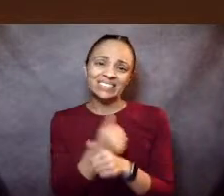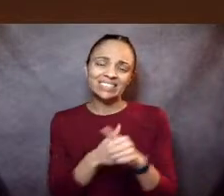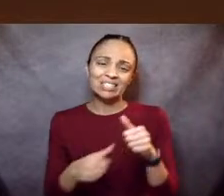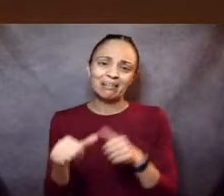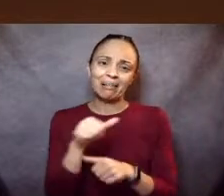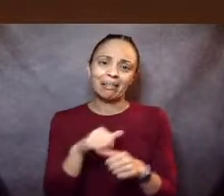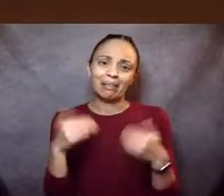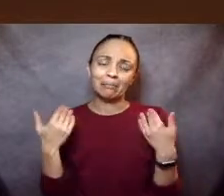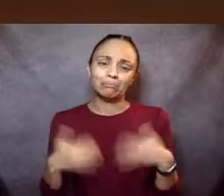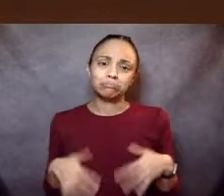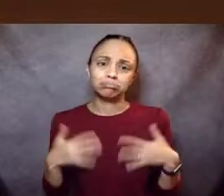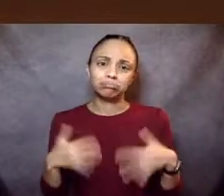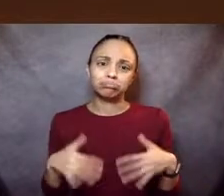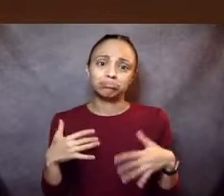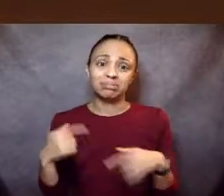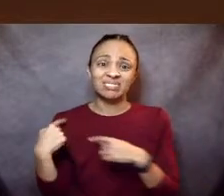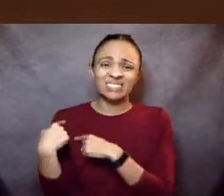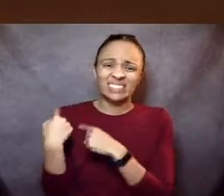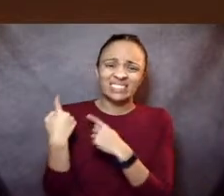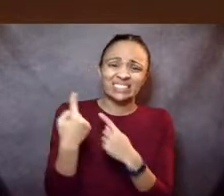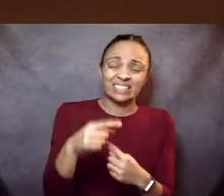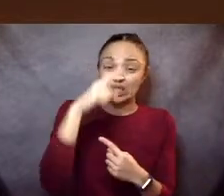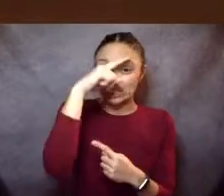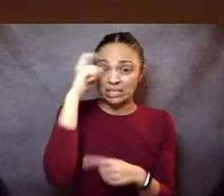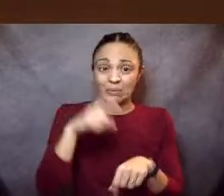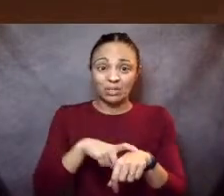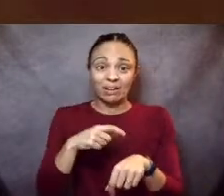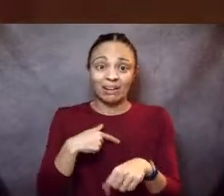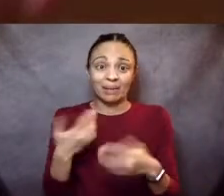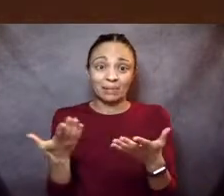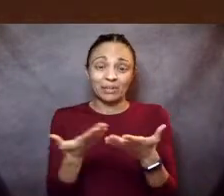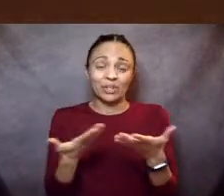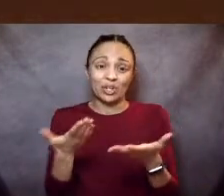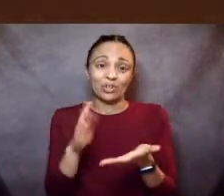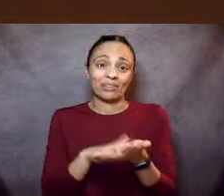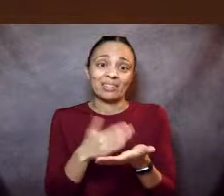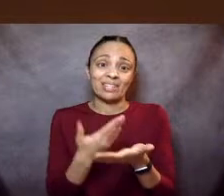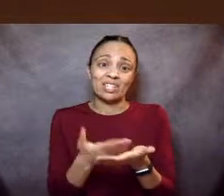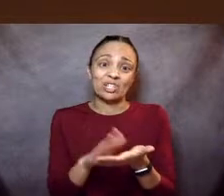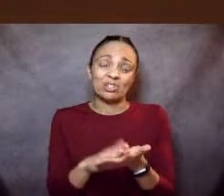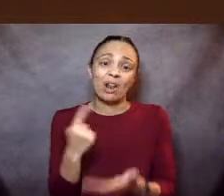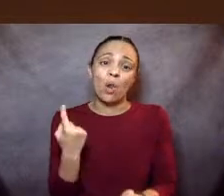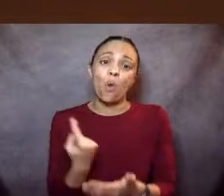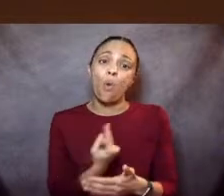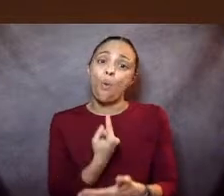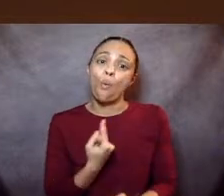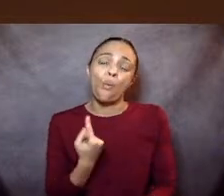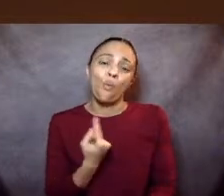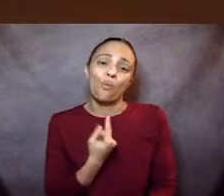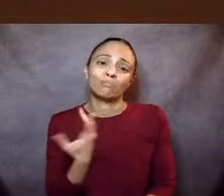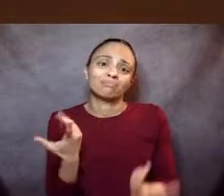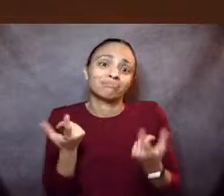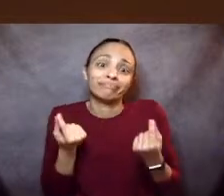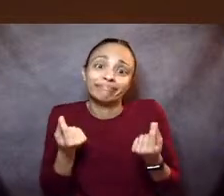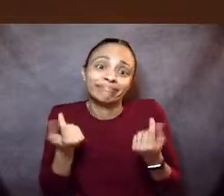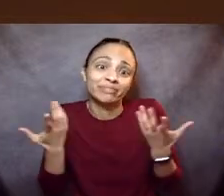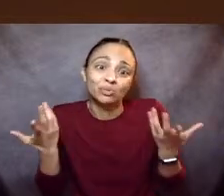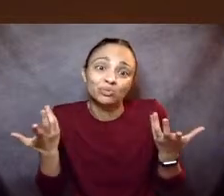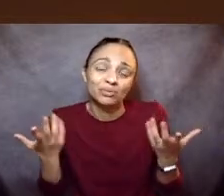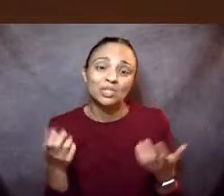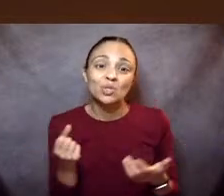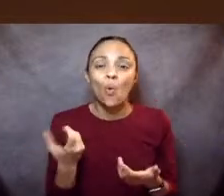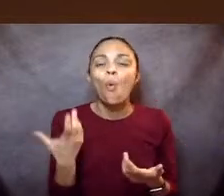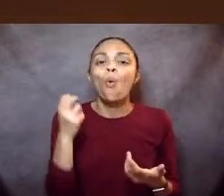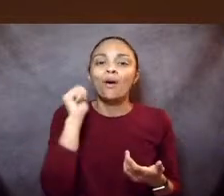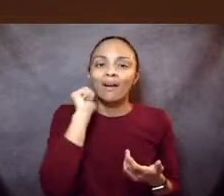since the summer, I'm in this kitchen by myself. You know, what can I do? So one of my daily gratitudes